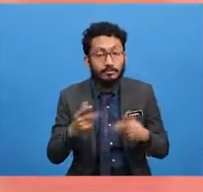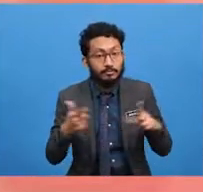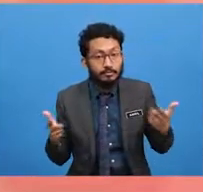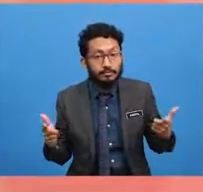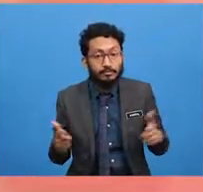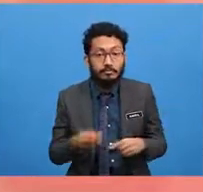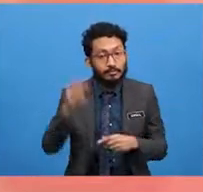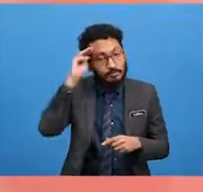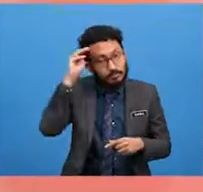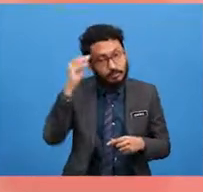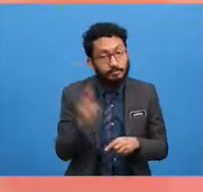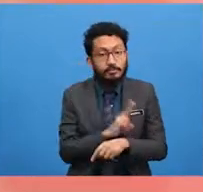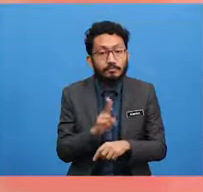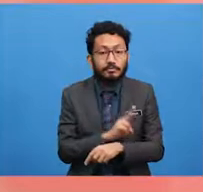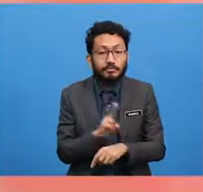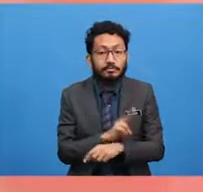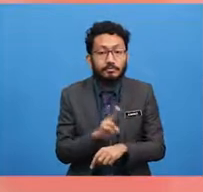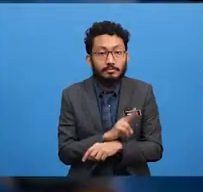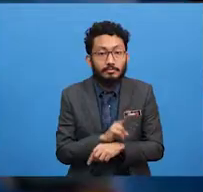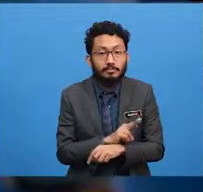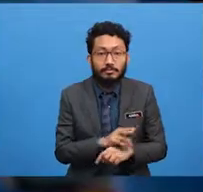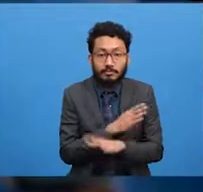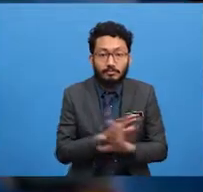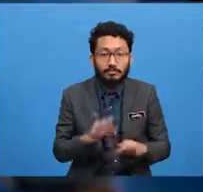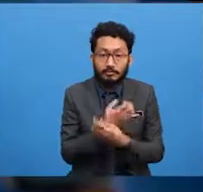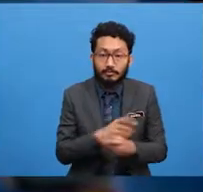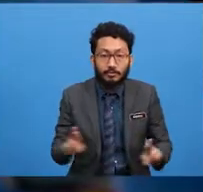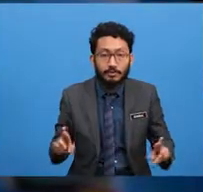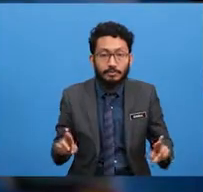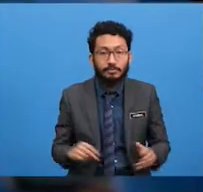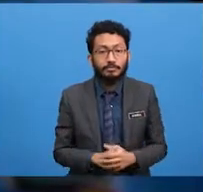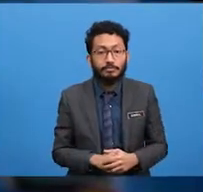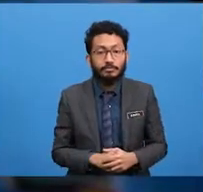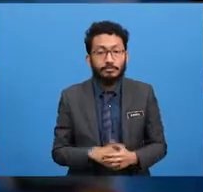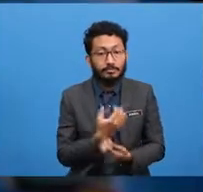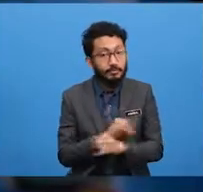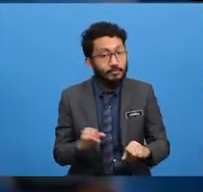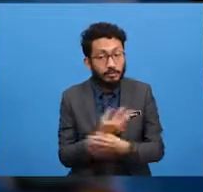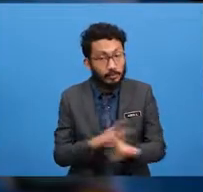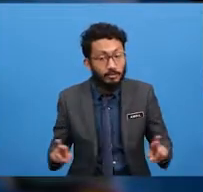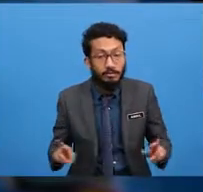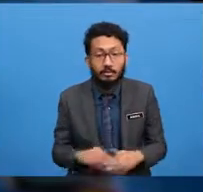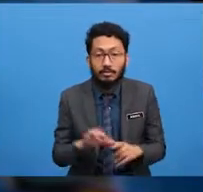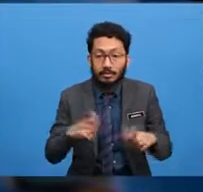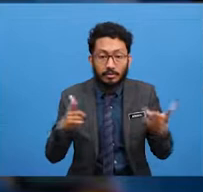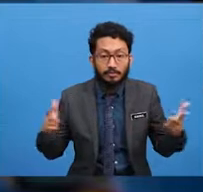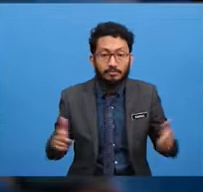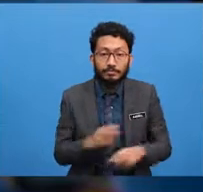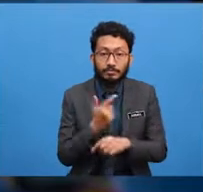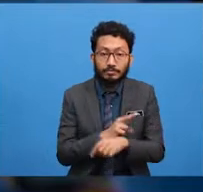Mark use? It's informal. Informal is a language you use when you talk to a